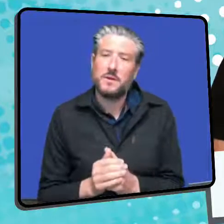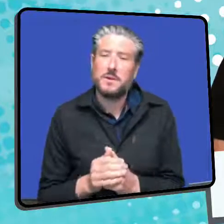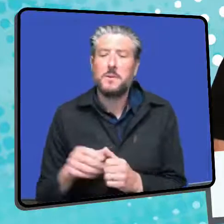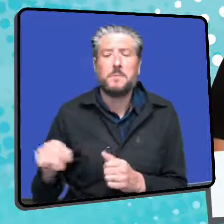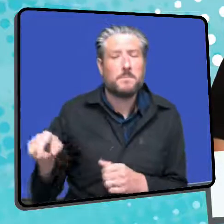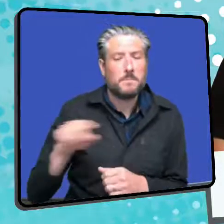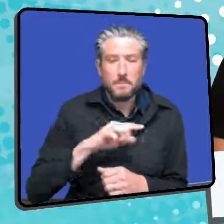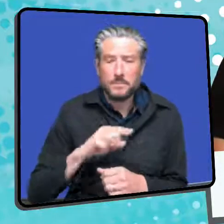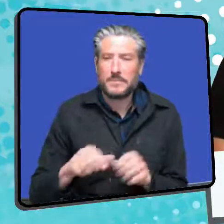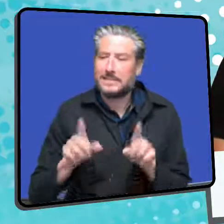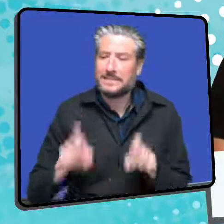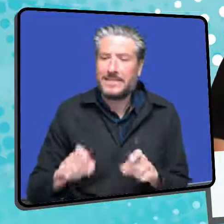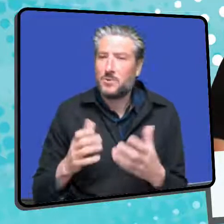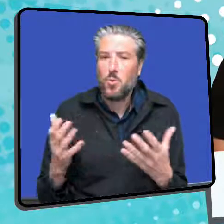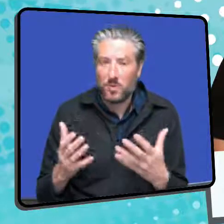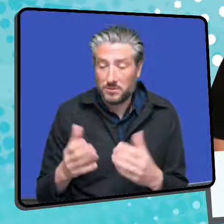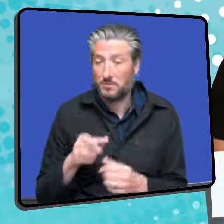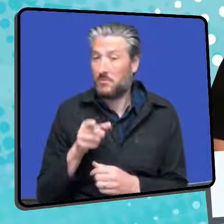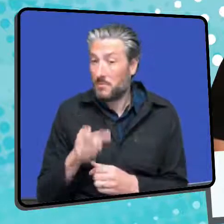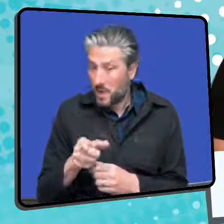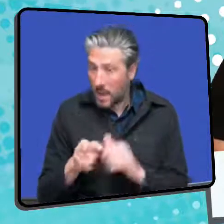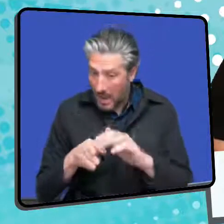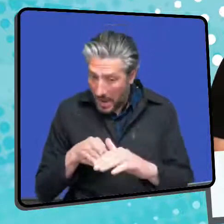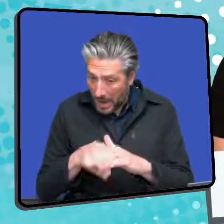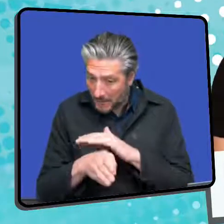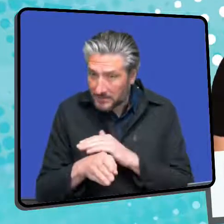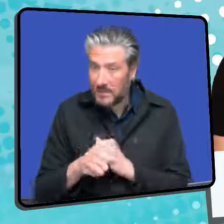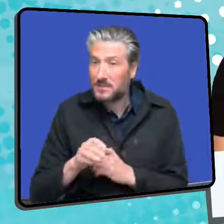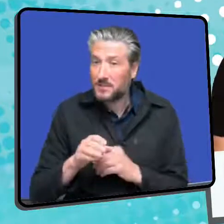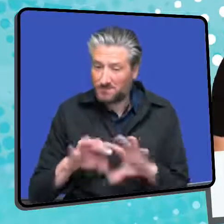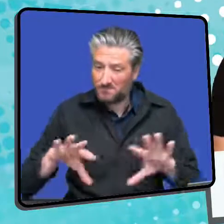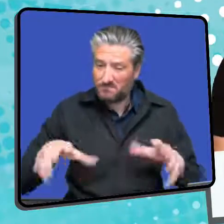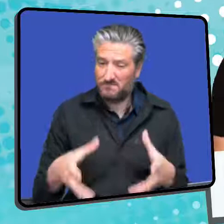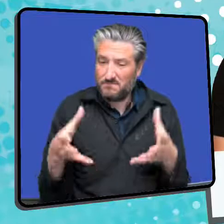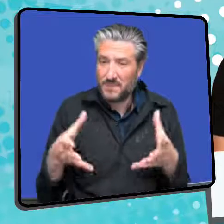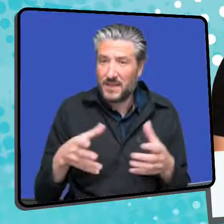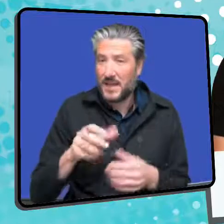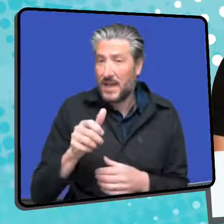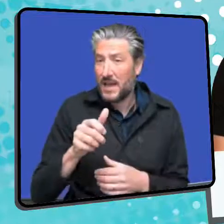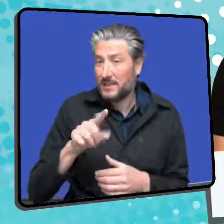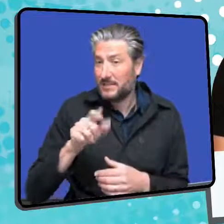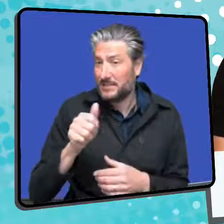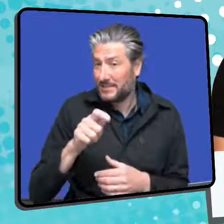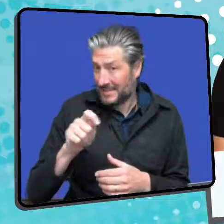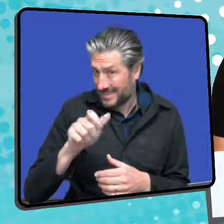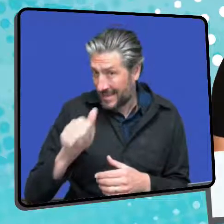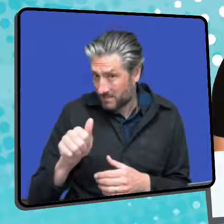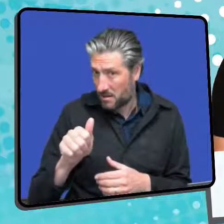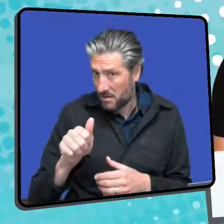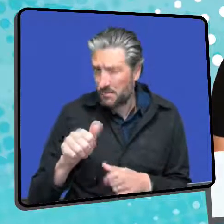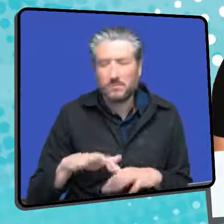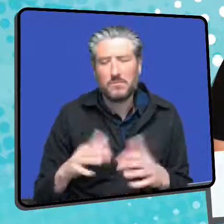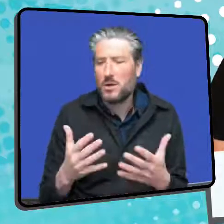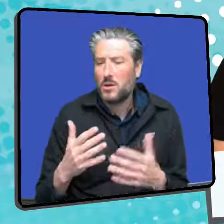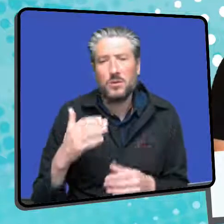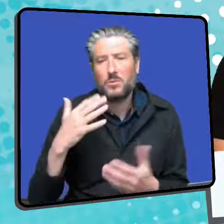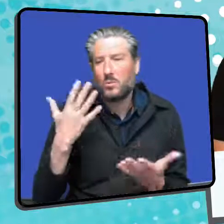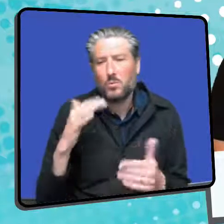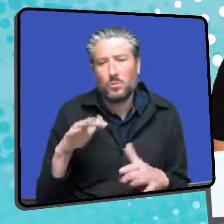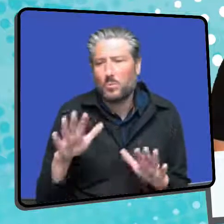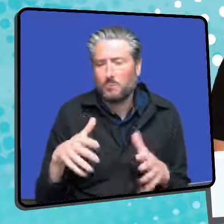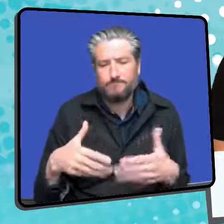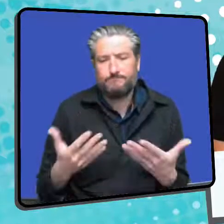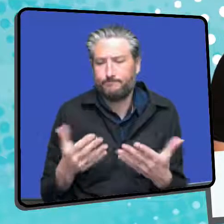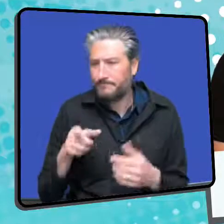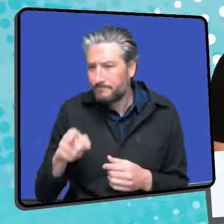to data. They have to have access to data to be able to do time series analysis, linear regression. So that is